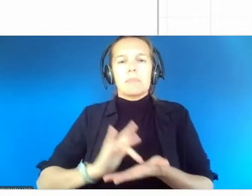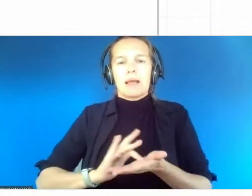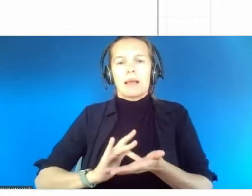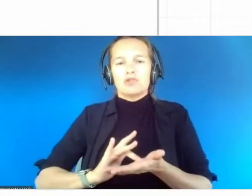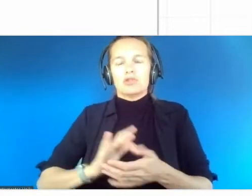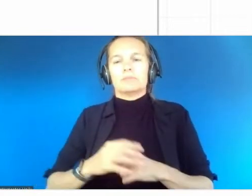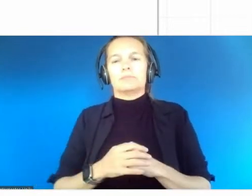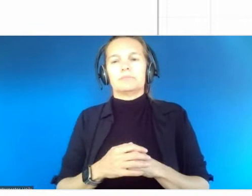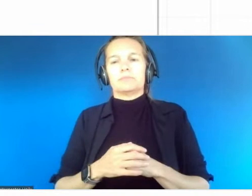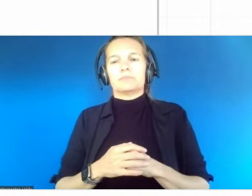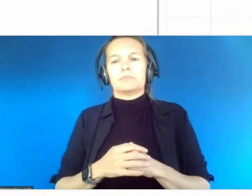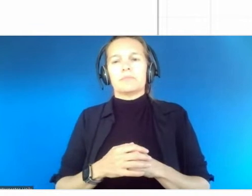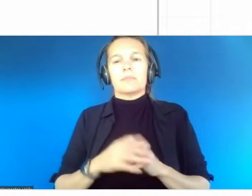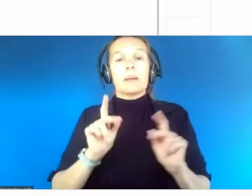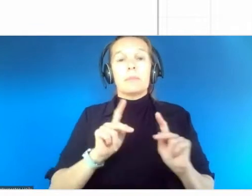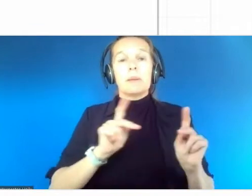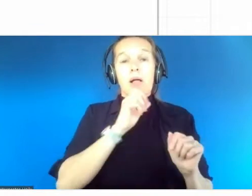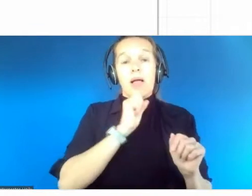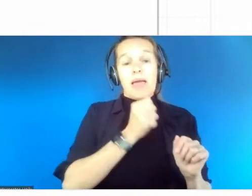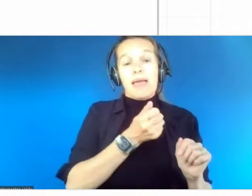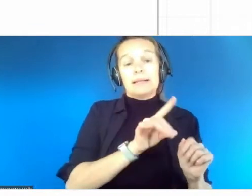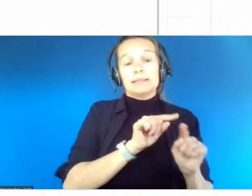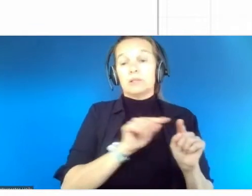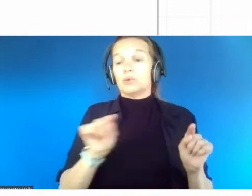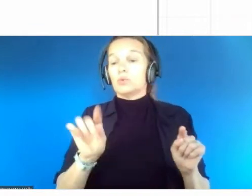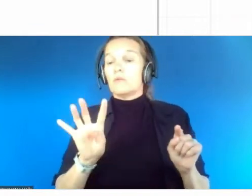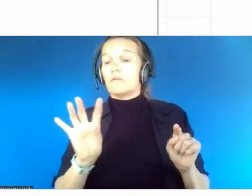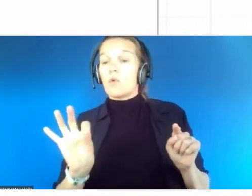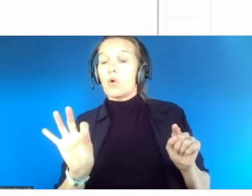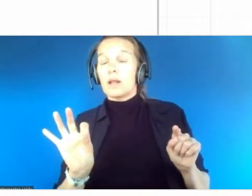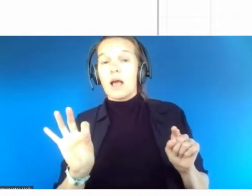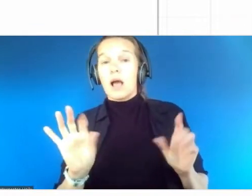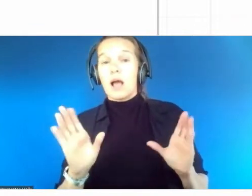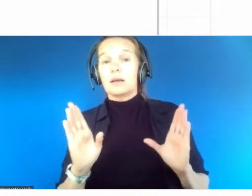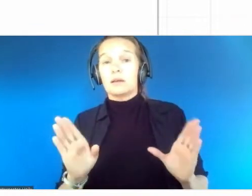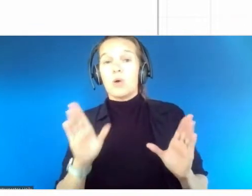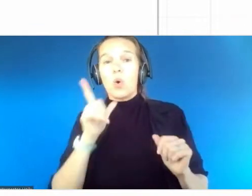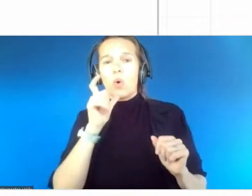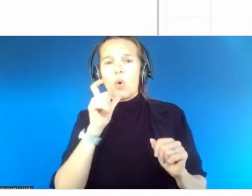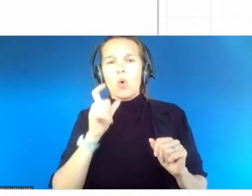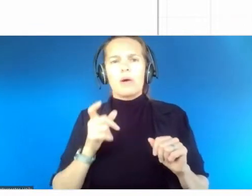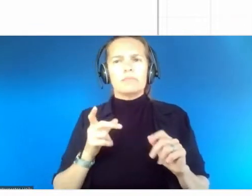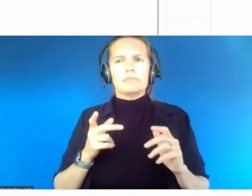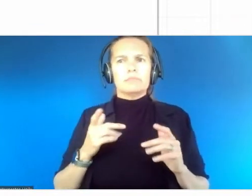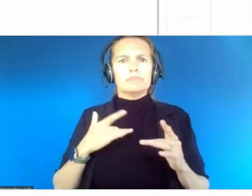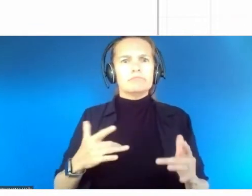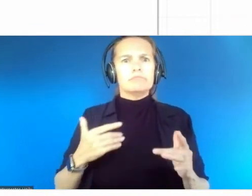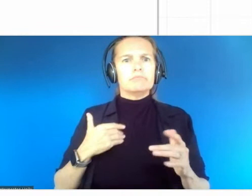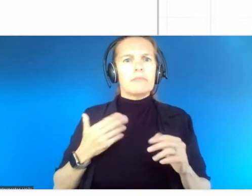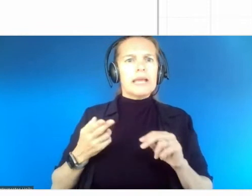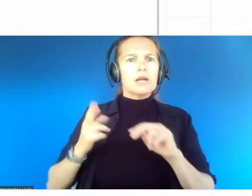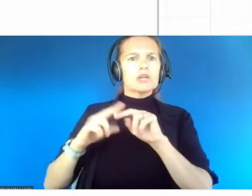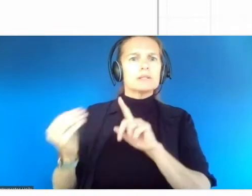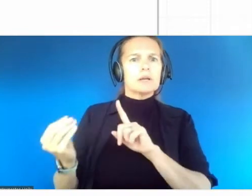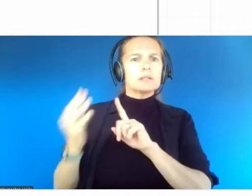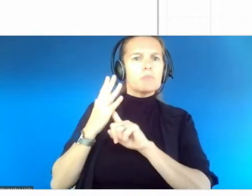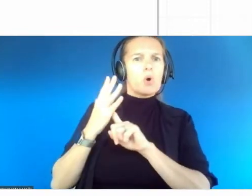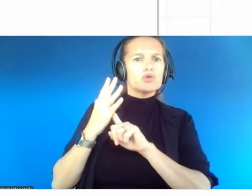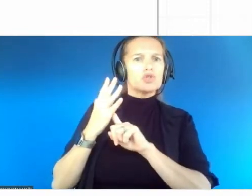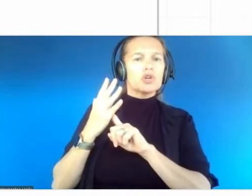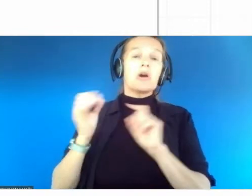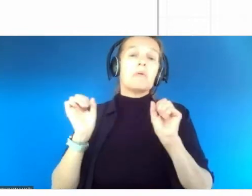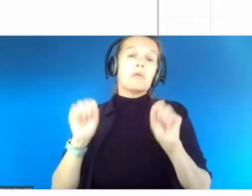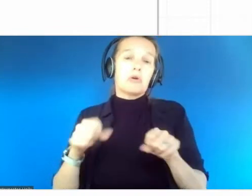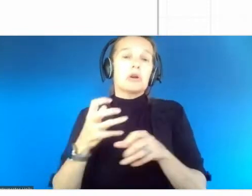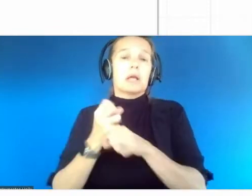People between 18 and 49 who are at increased risk of exposure and transmission may receive